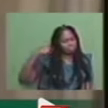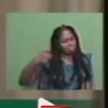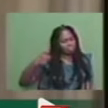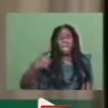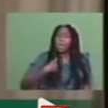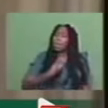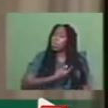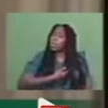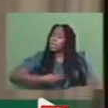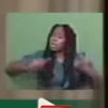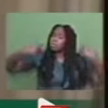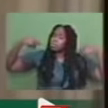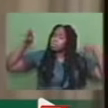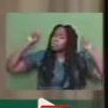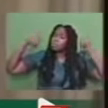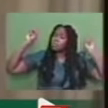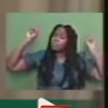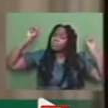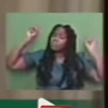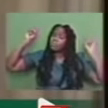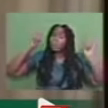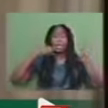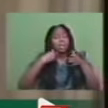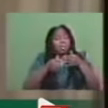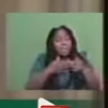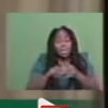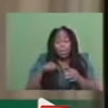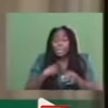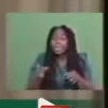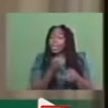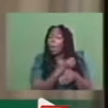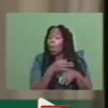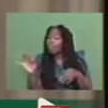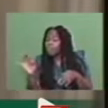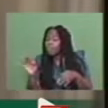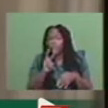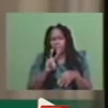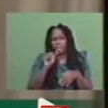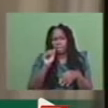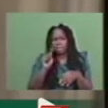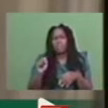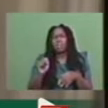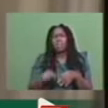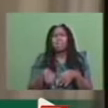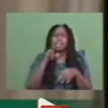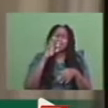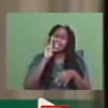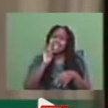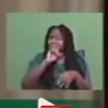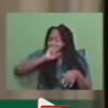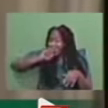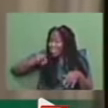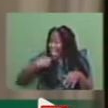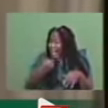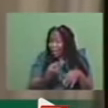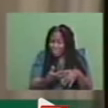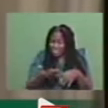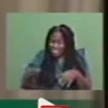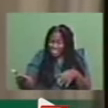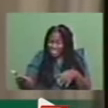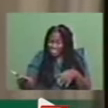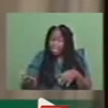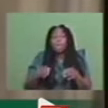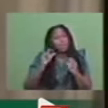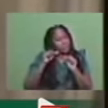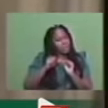over 7,000 items. We were able to grow that revenue from I have